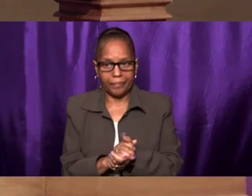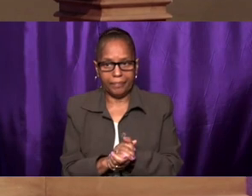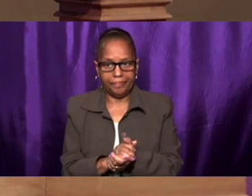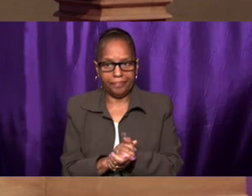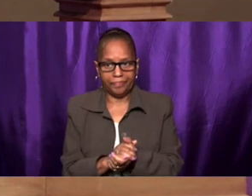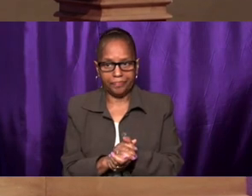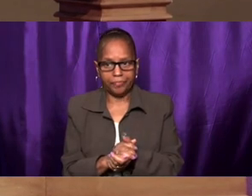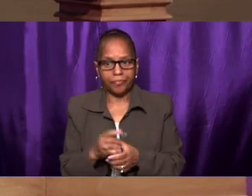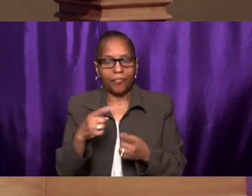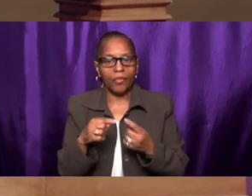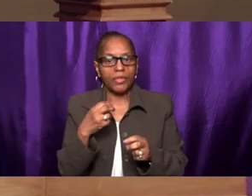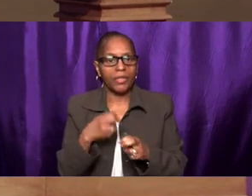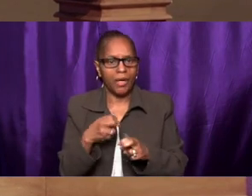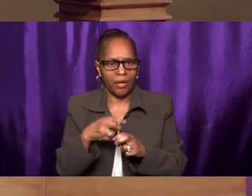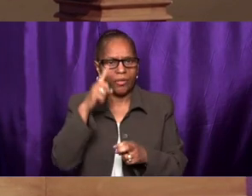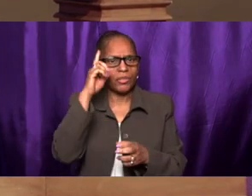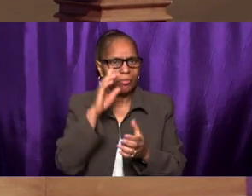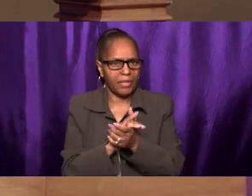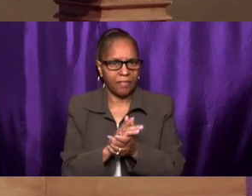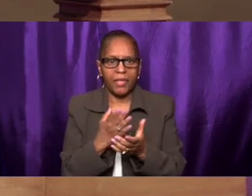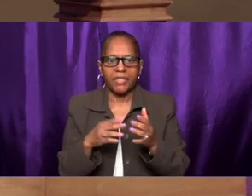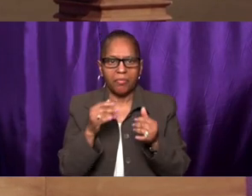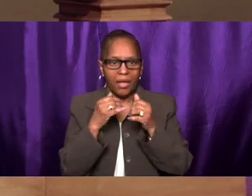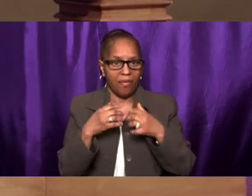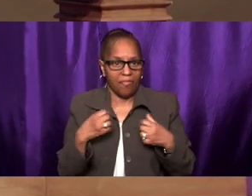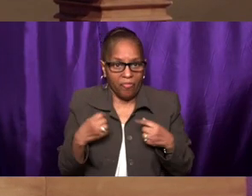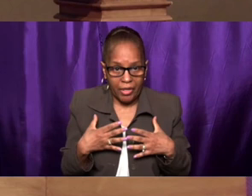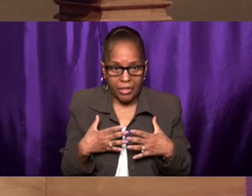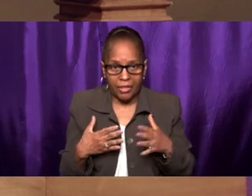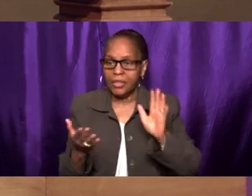when it's hard to believe, some of y'all scared to give him praise.